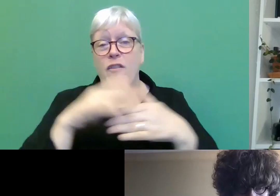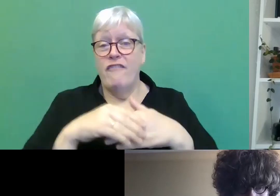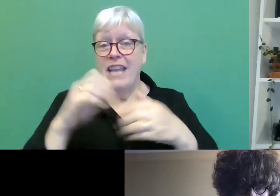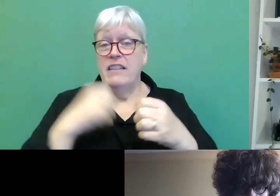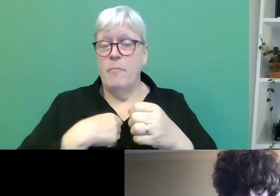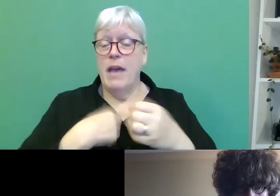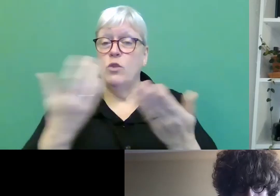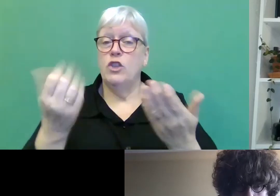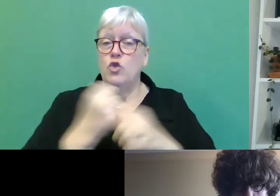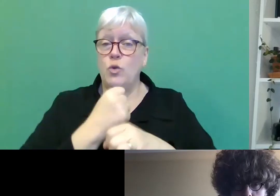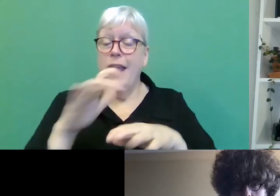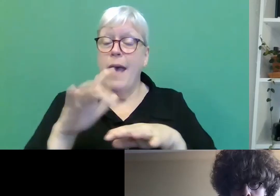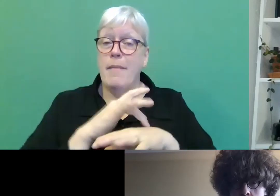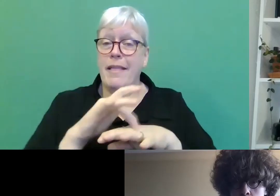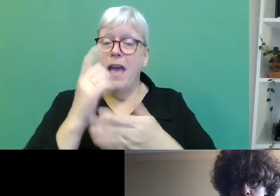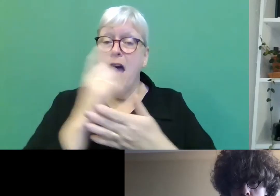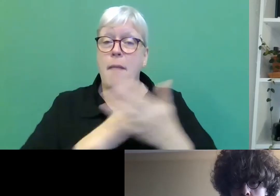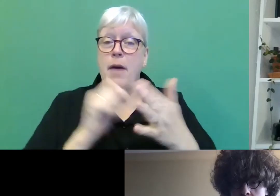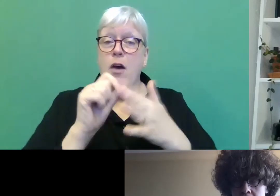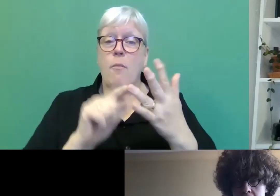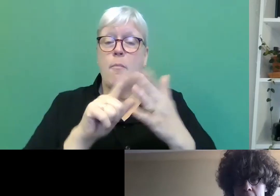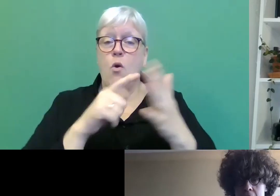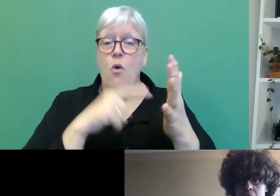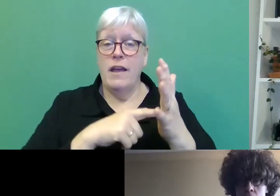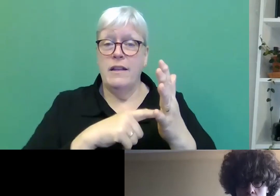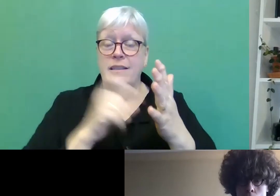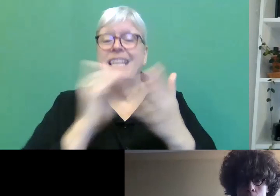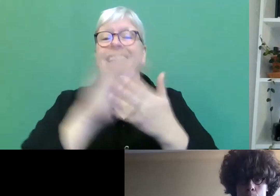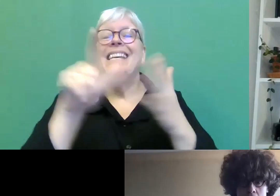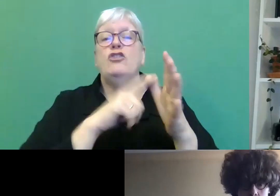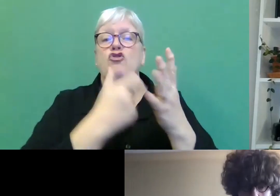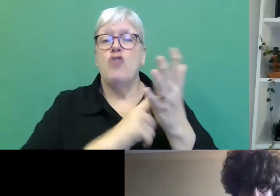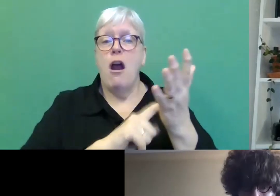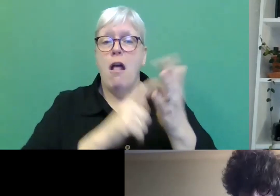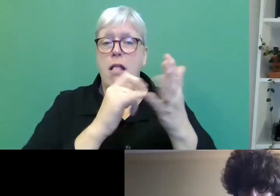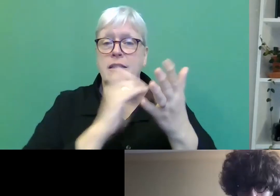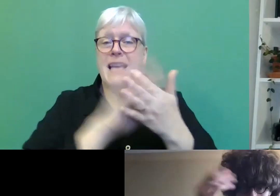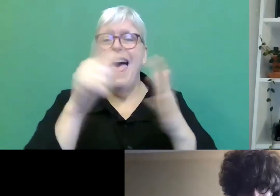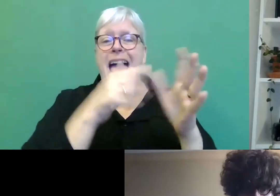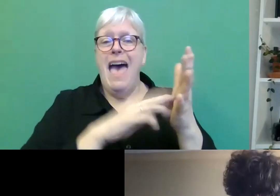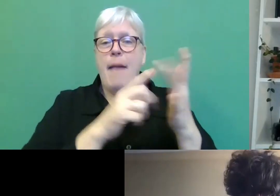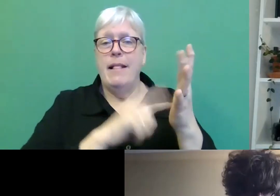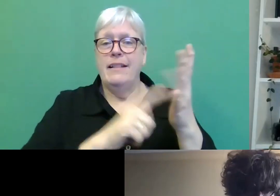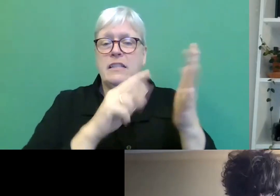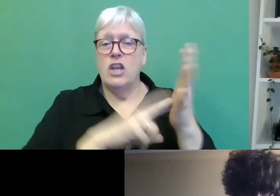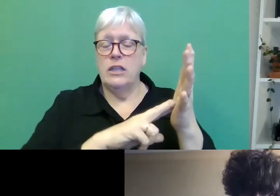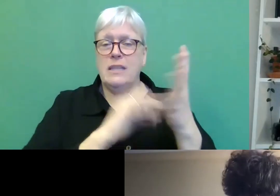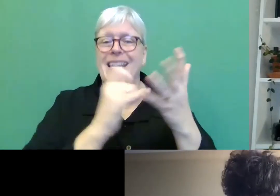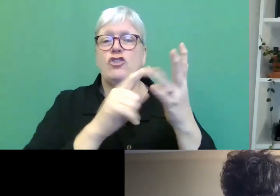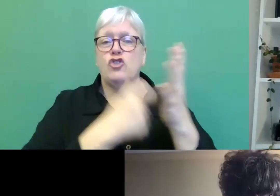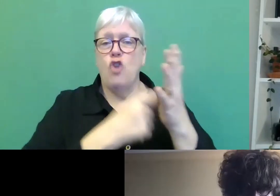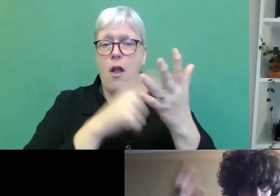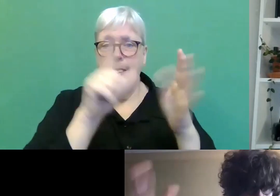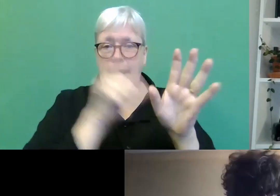about a poet, Scottish war poet, Charles Hamilton Sorley. I guess he's Scotland's big, great war poet, and hailed